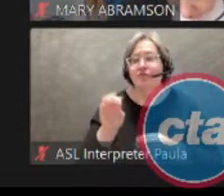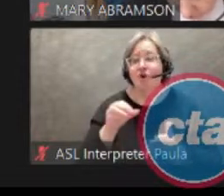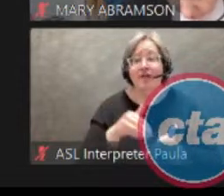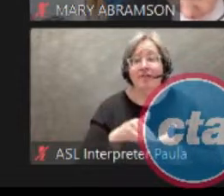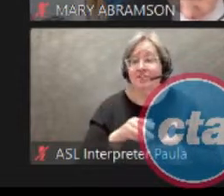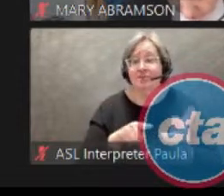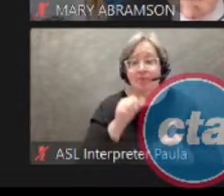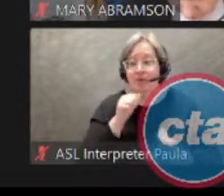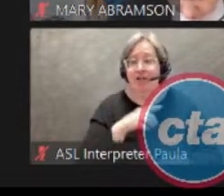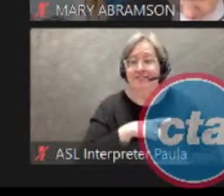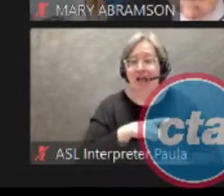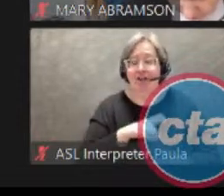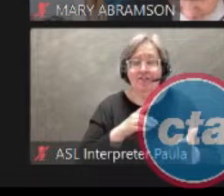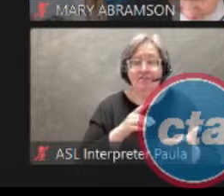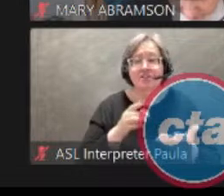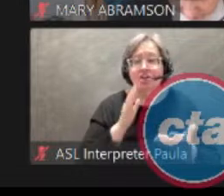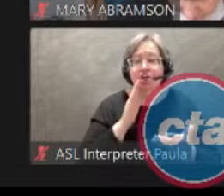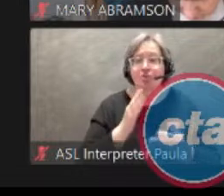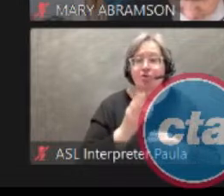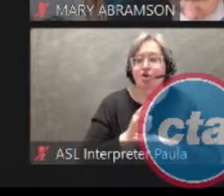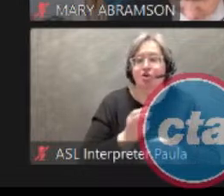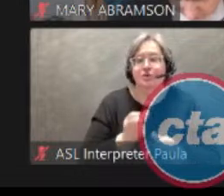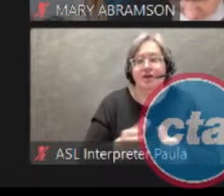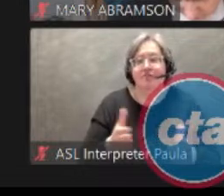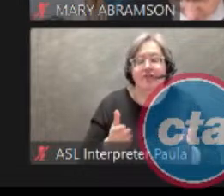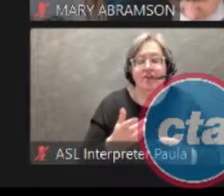not delegates, who will be using everything